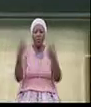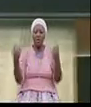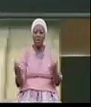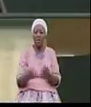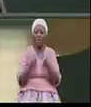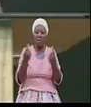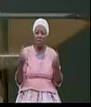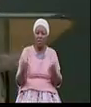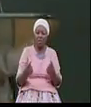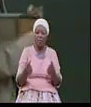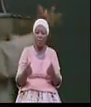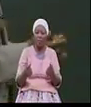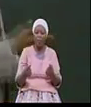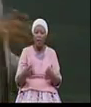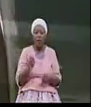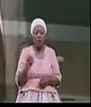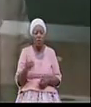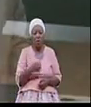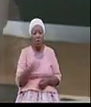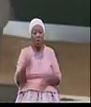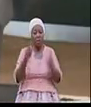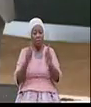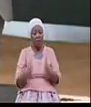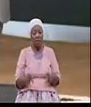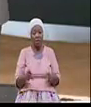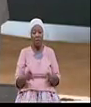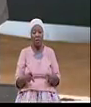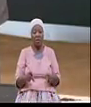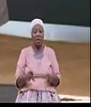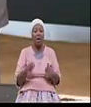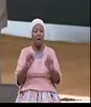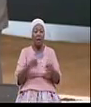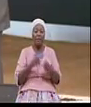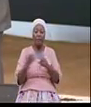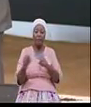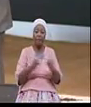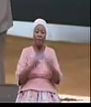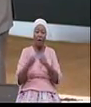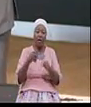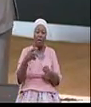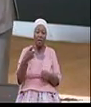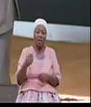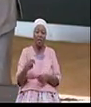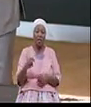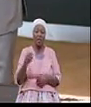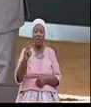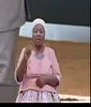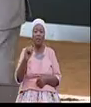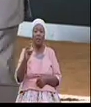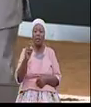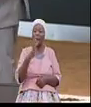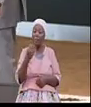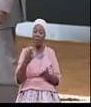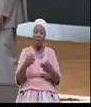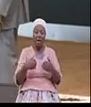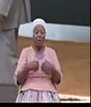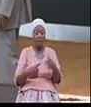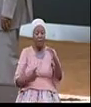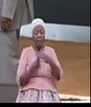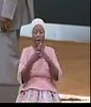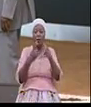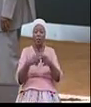So a person might fight the Midianites, might appear to overcome the Midianites,